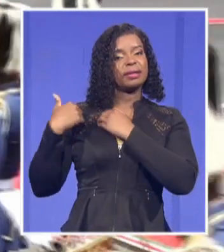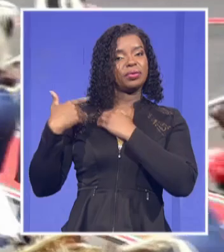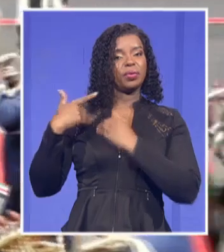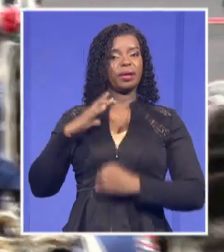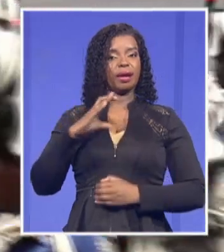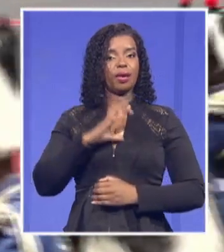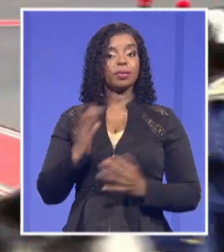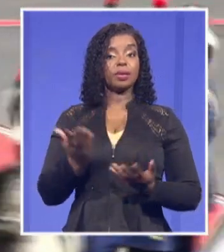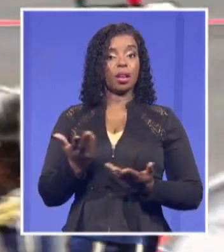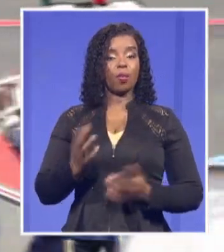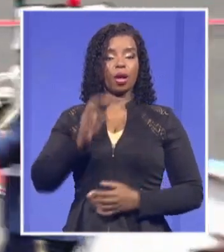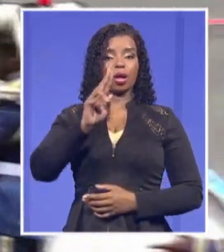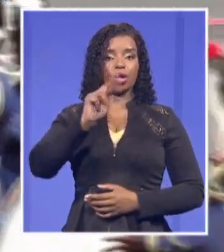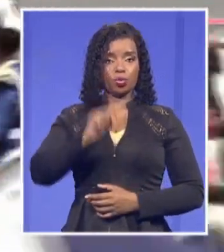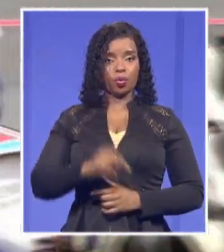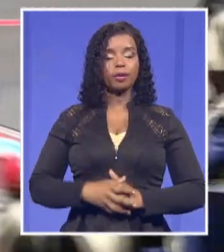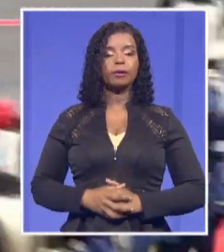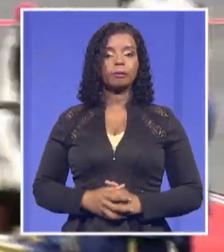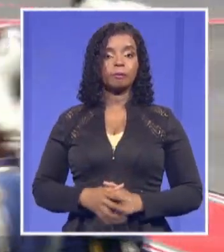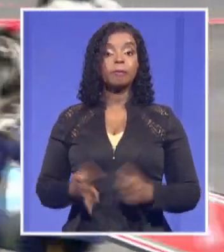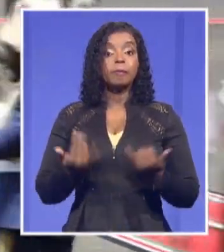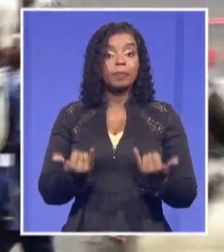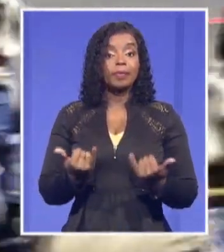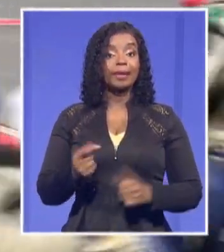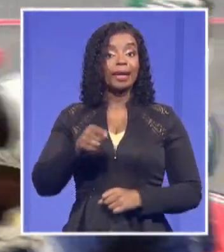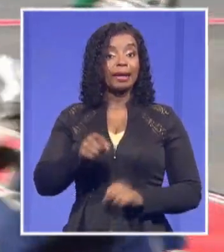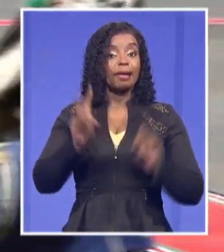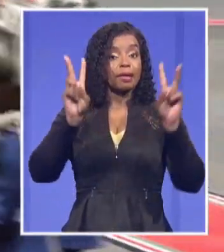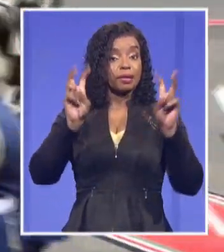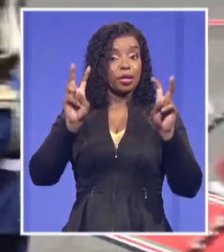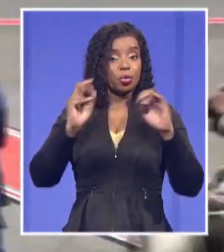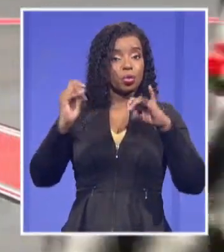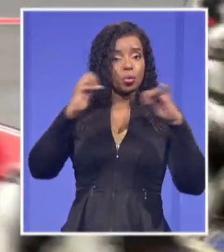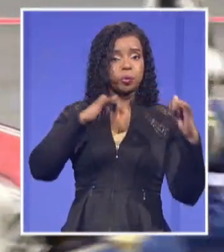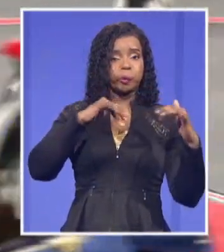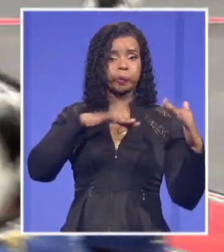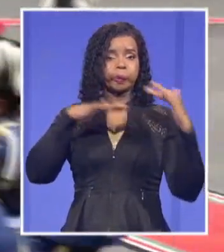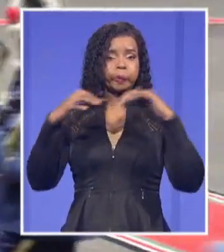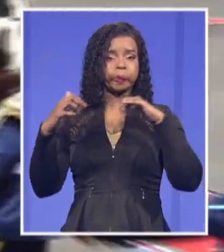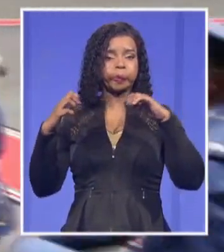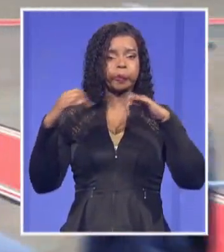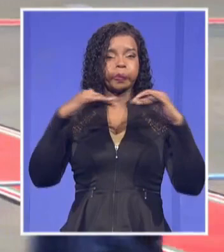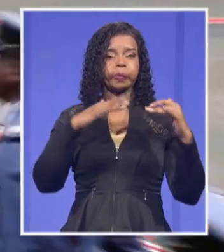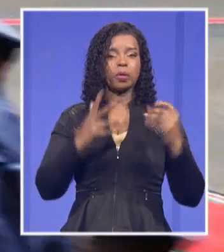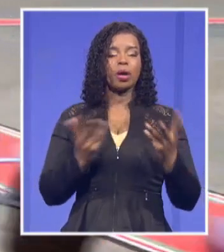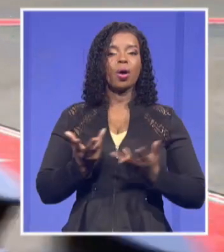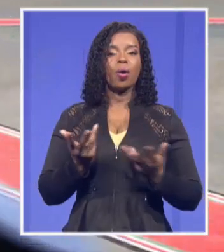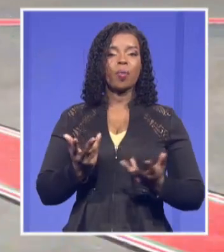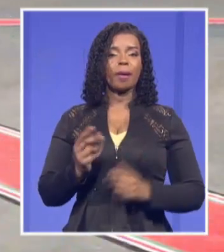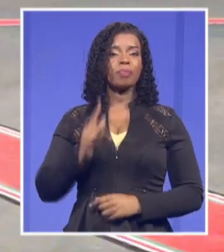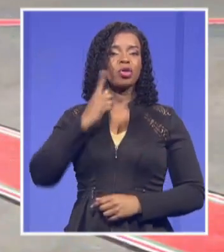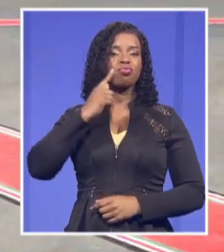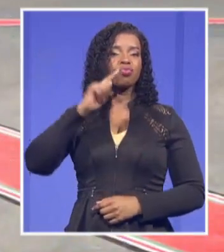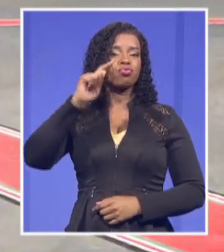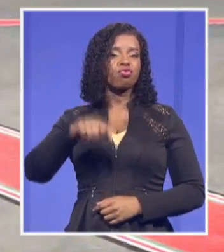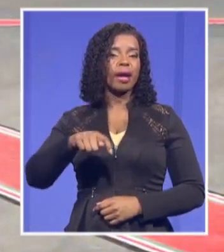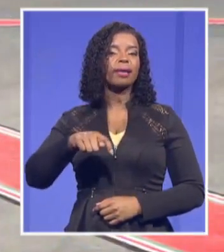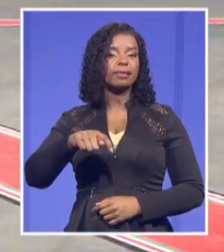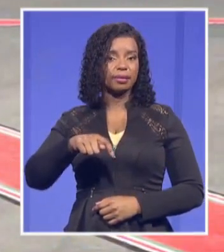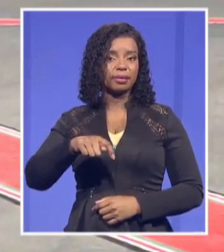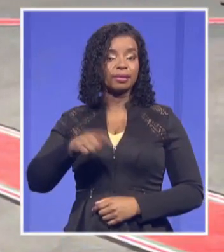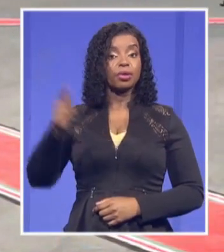Now that issue of the war in Ukraine, Kenya can almost be our voice on the continent, but we